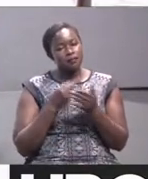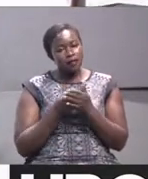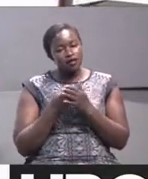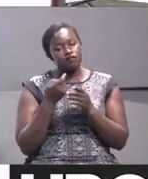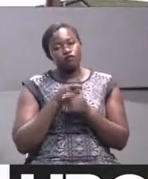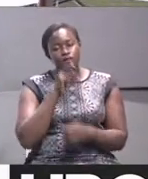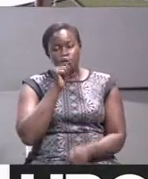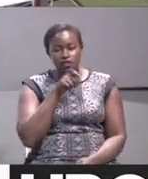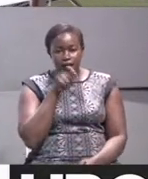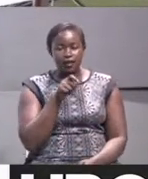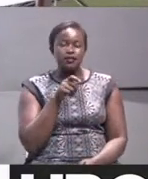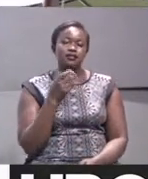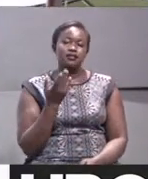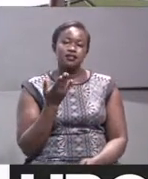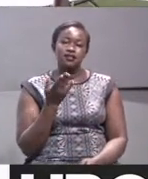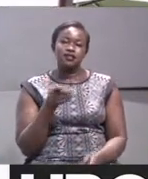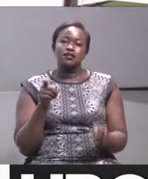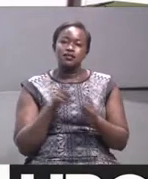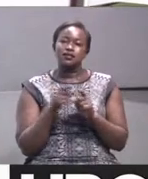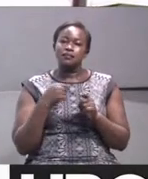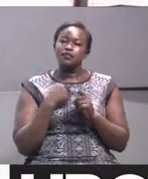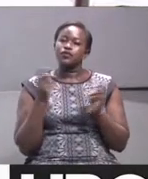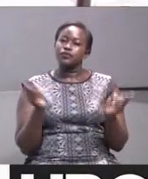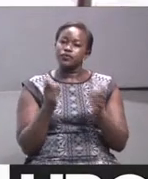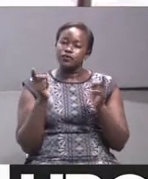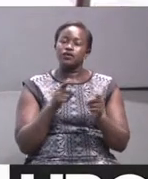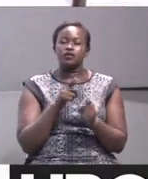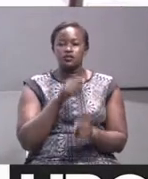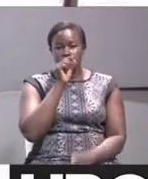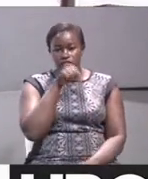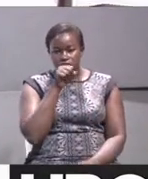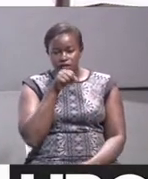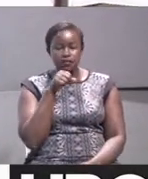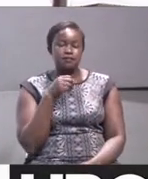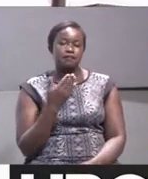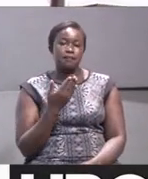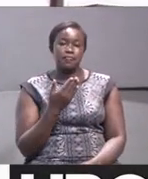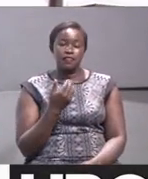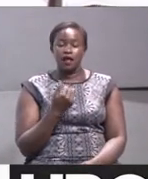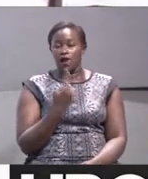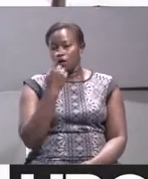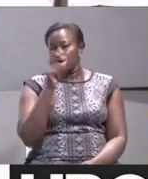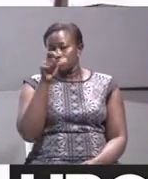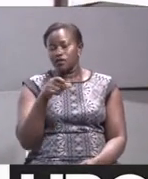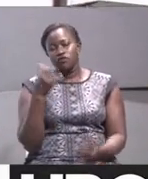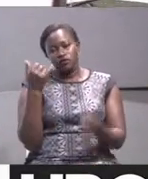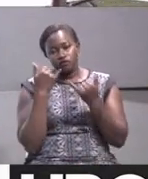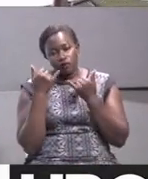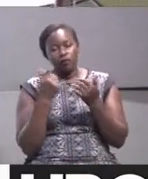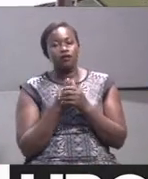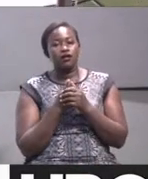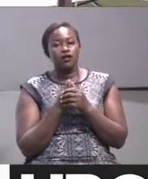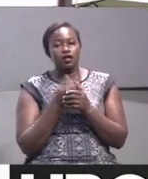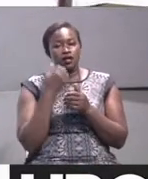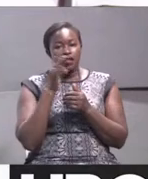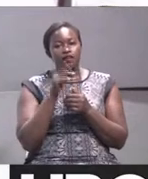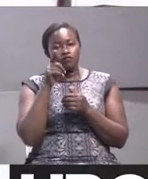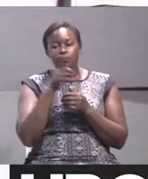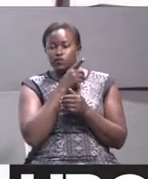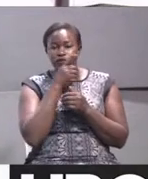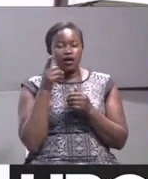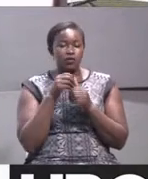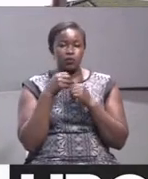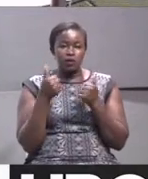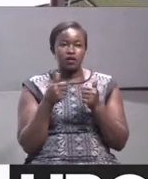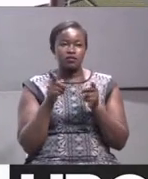in selling. Even I rear pigs. So one person told me, you can even, if you have bred it so well, you